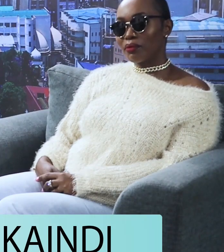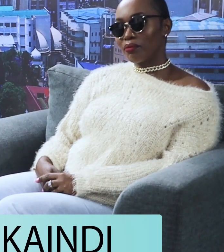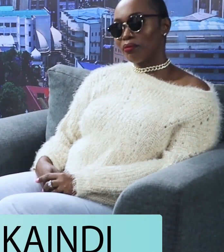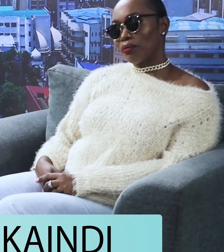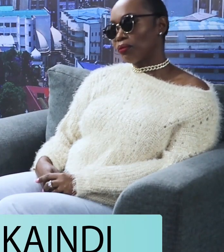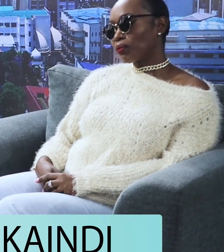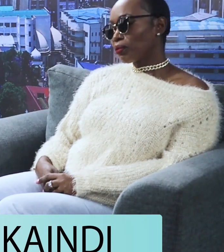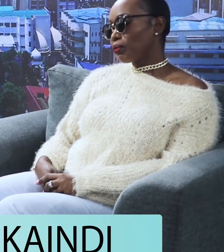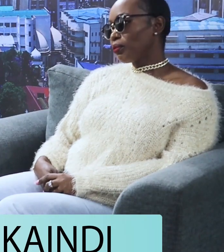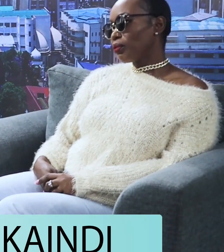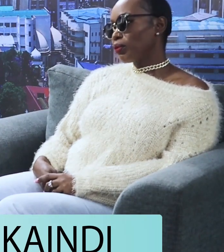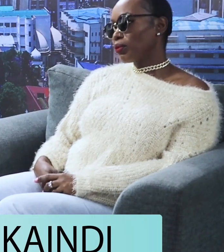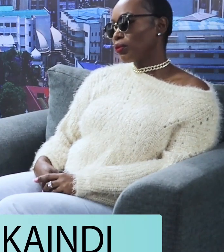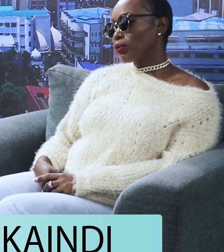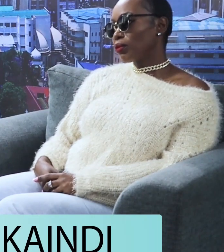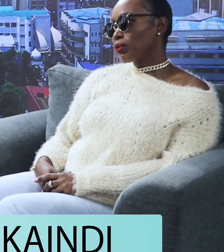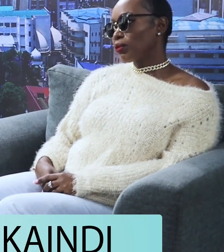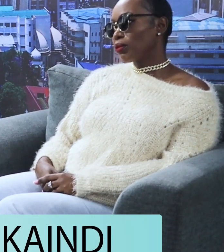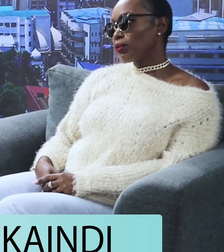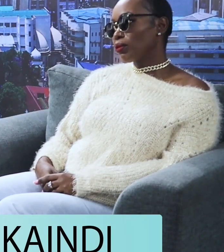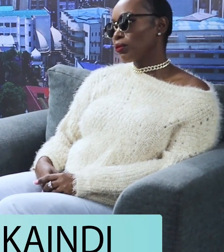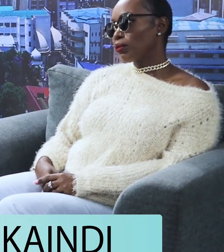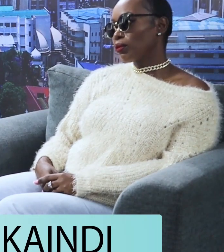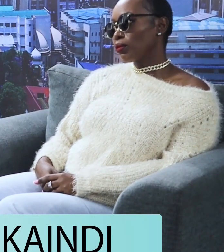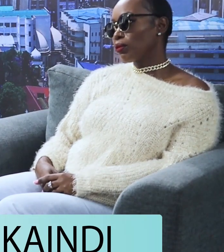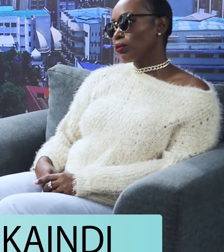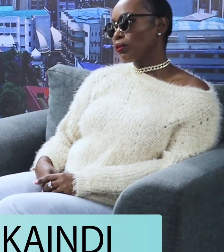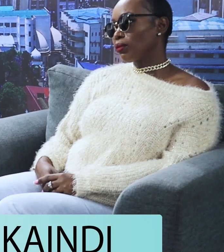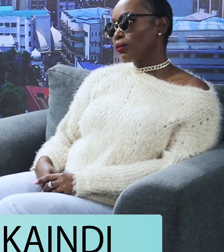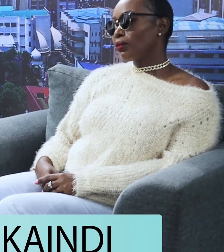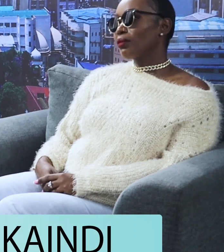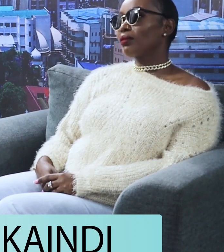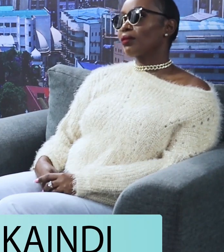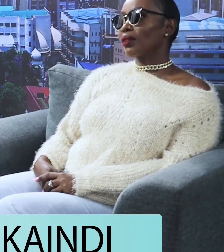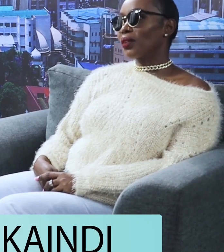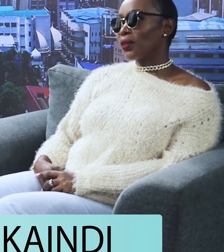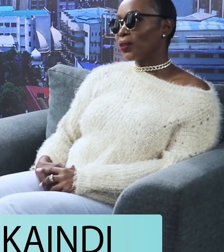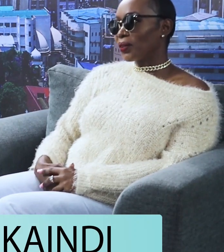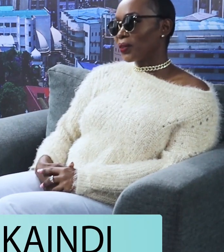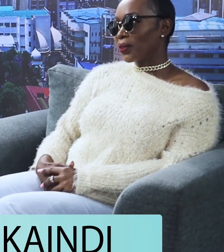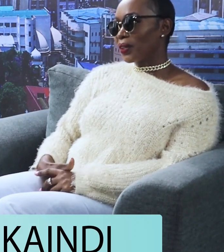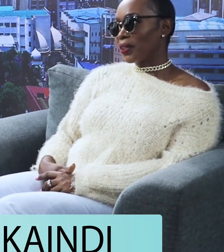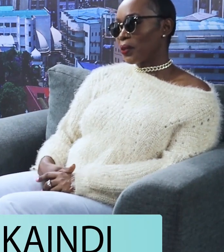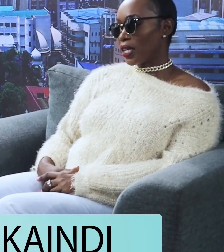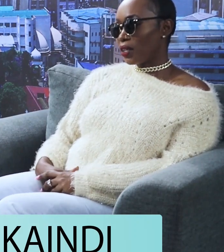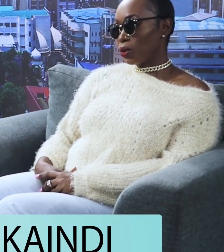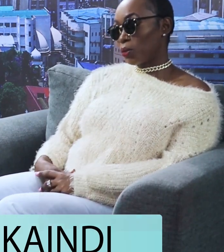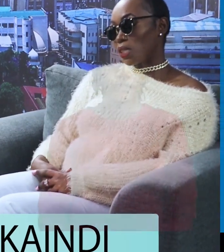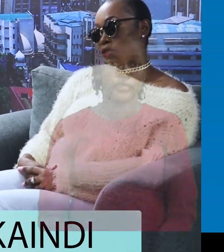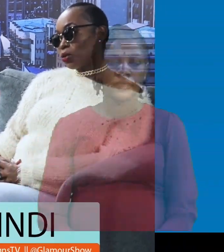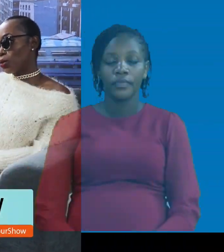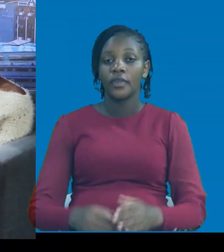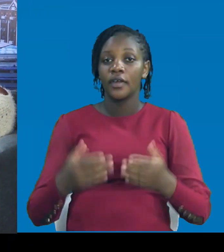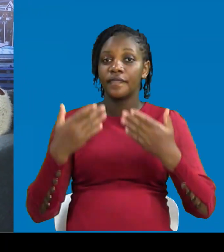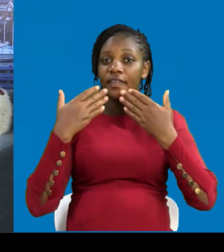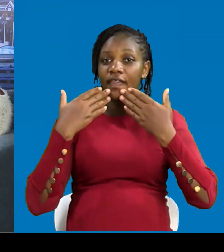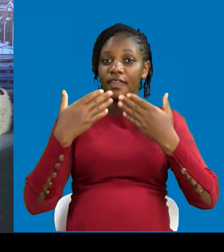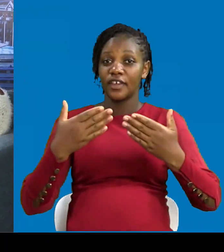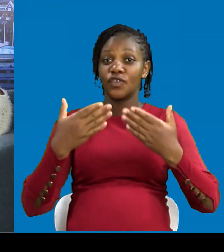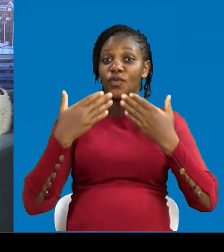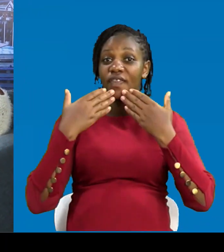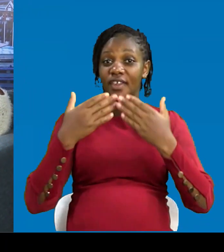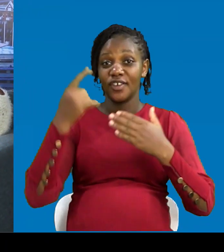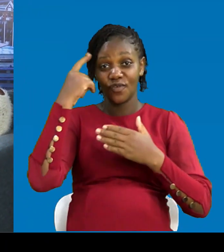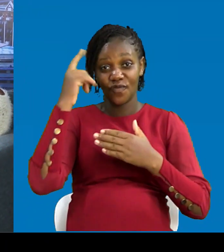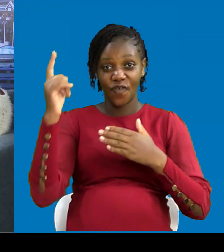what you do, how your history has been growing up. You can explain to us. Welcome. Thank you so much for having